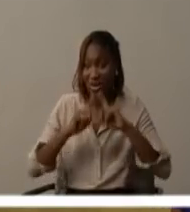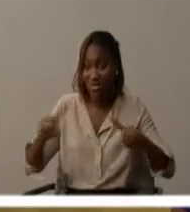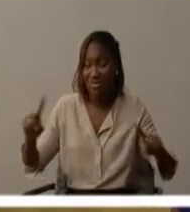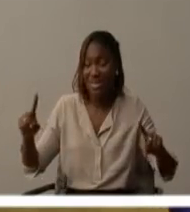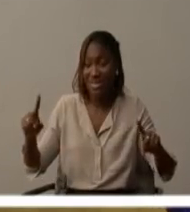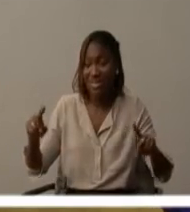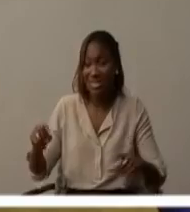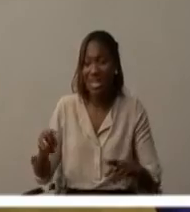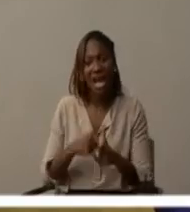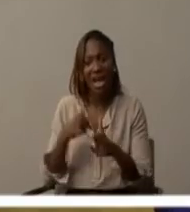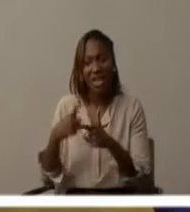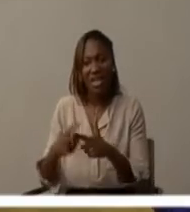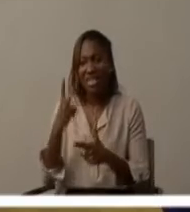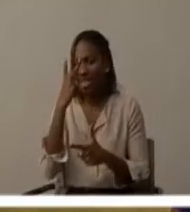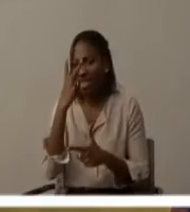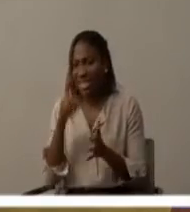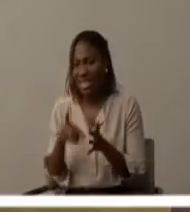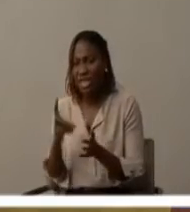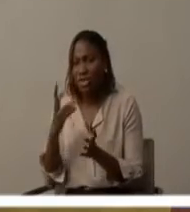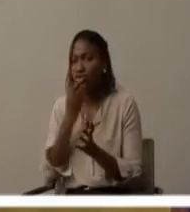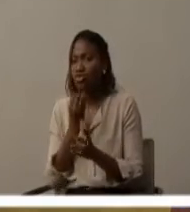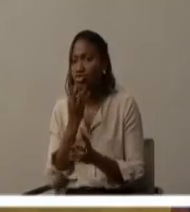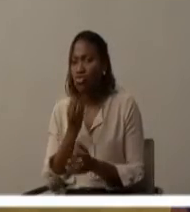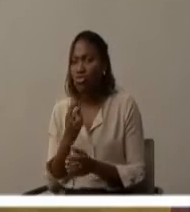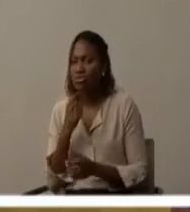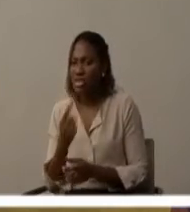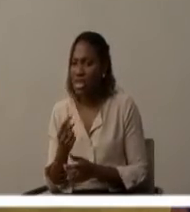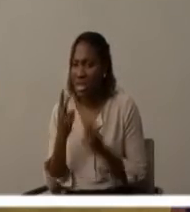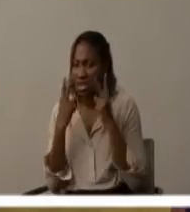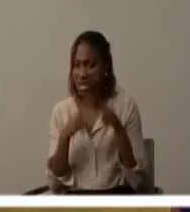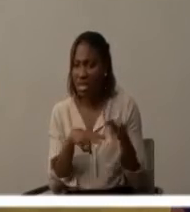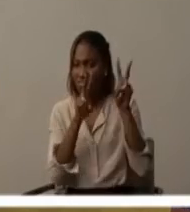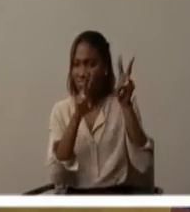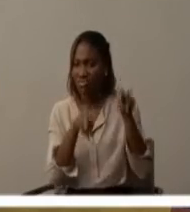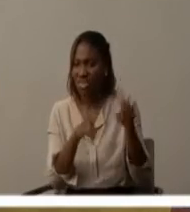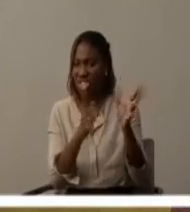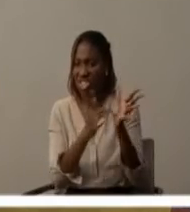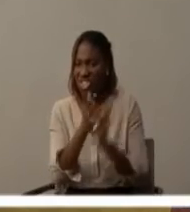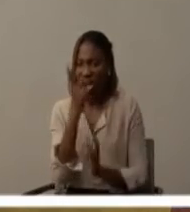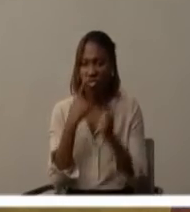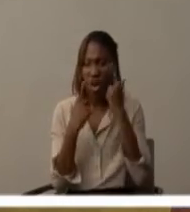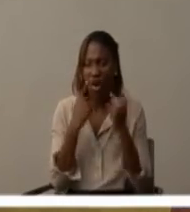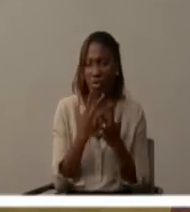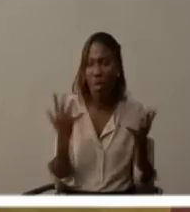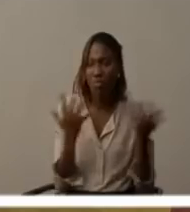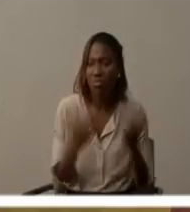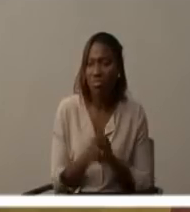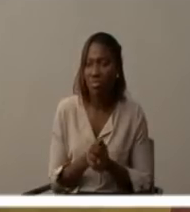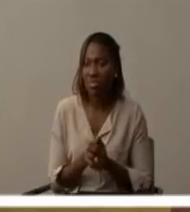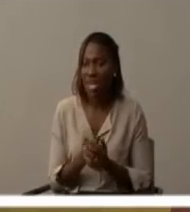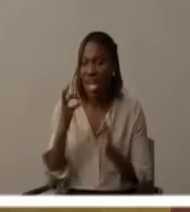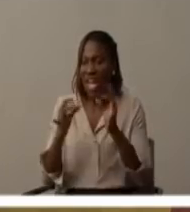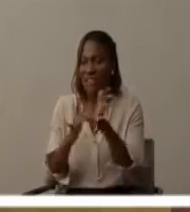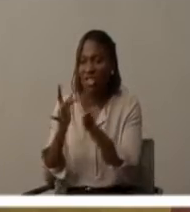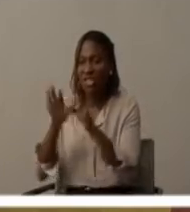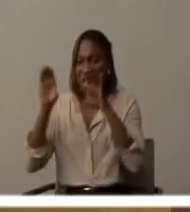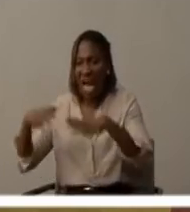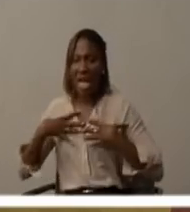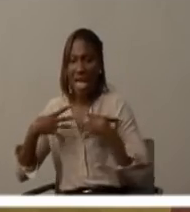his friend. Could he not treat him? If he cured the man who was born blind, why couldn't he have cured this